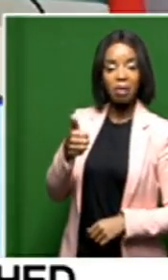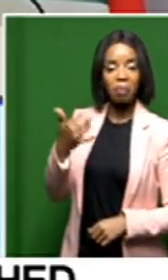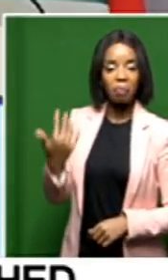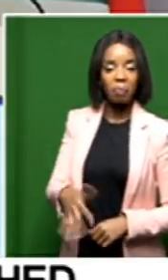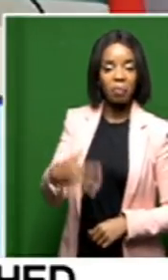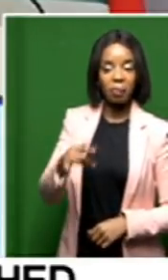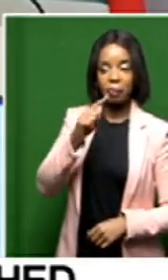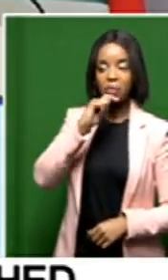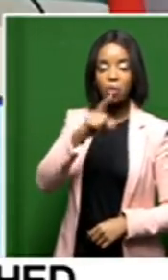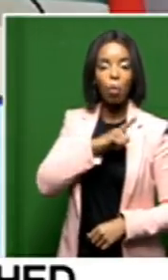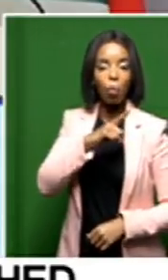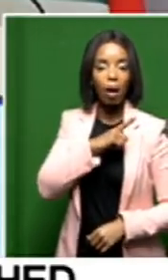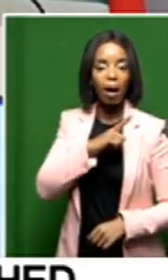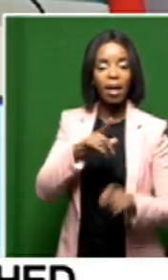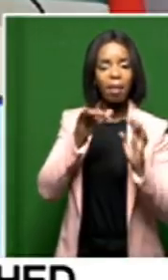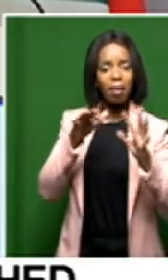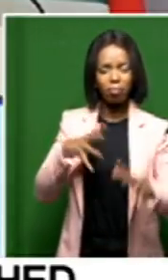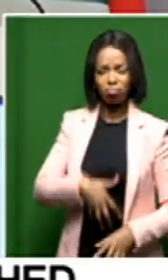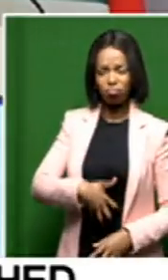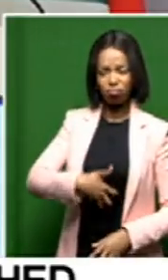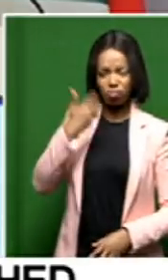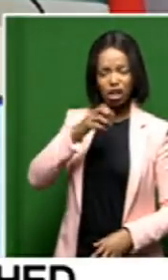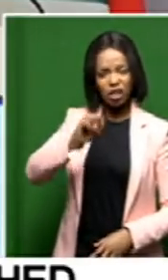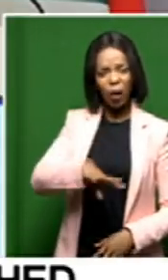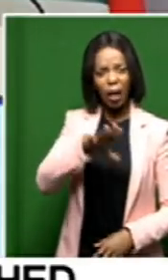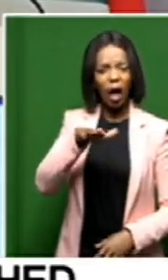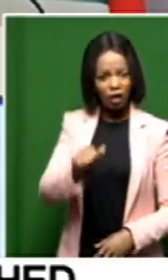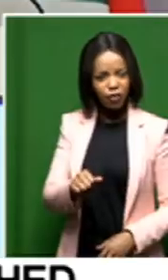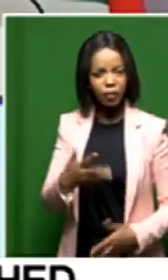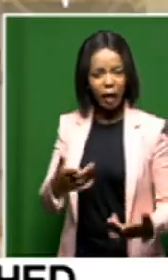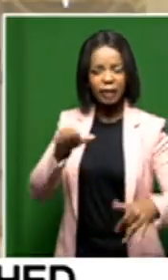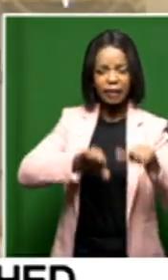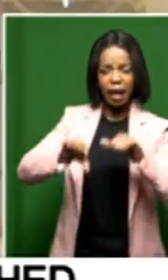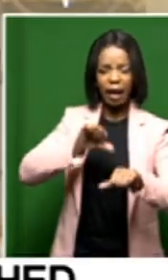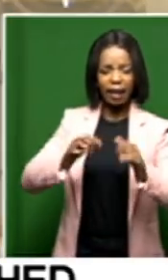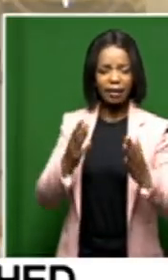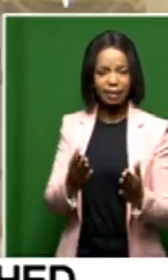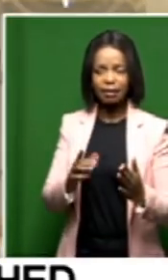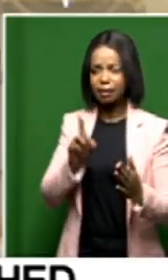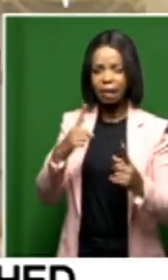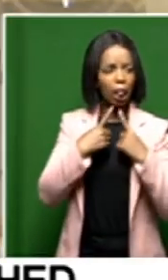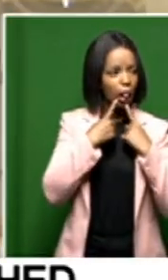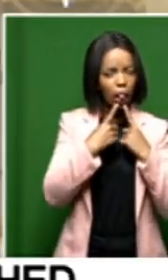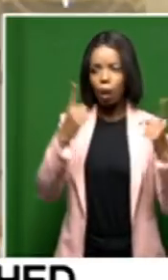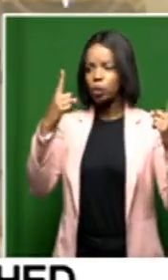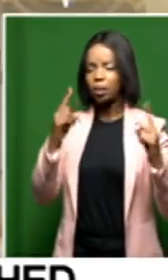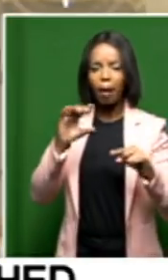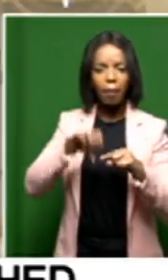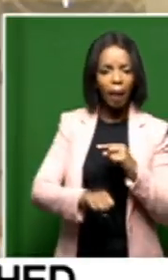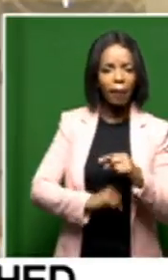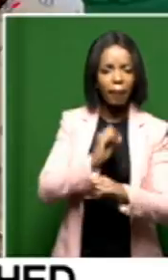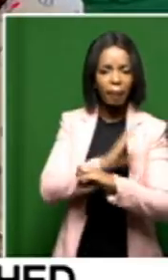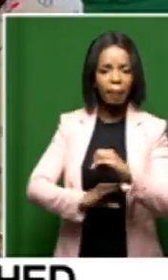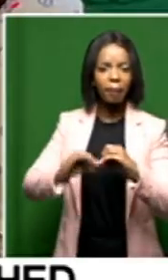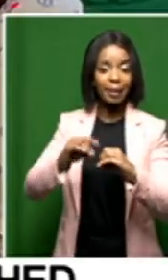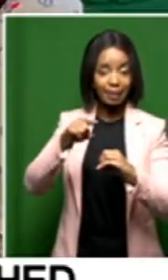angry with South African scientists for the ones to be announcing the discovery of some variants. And that, you know, that in itself